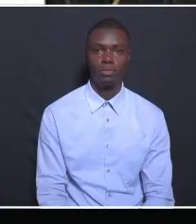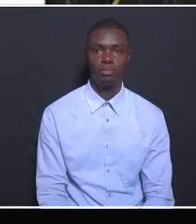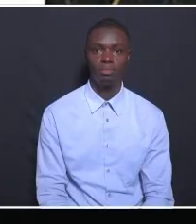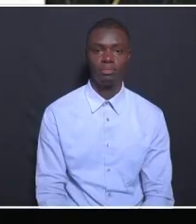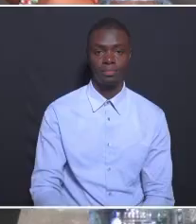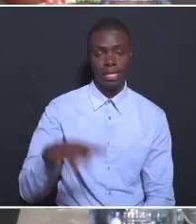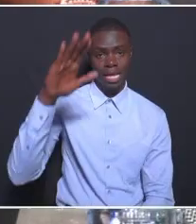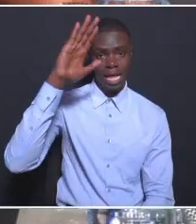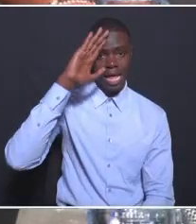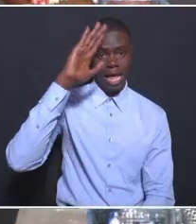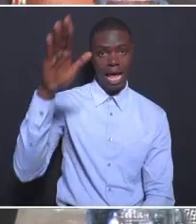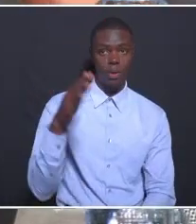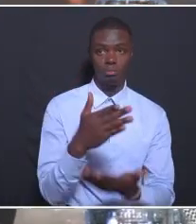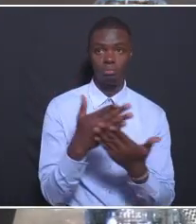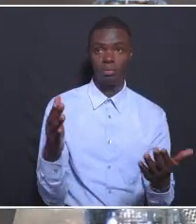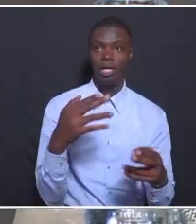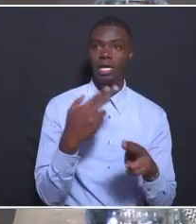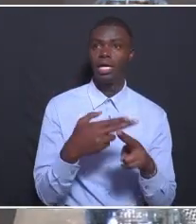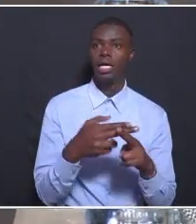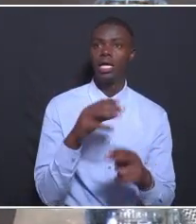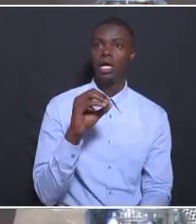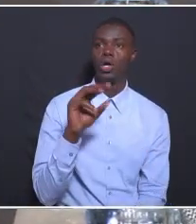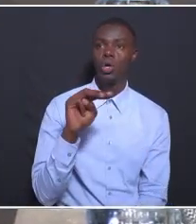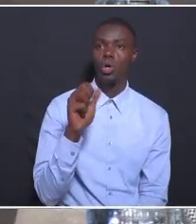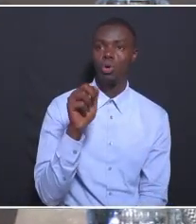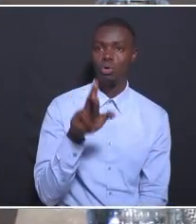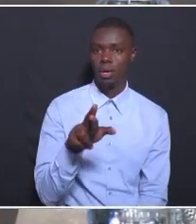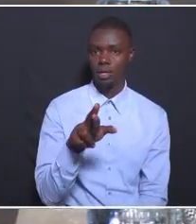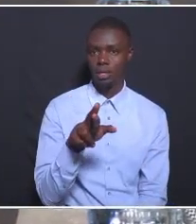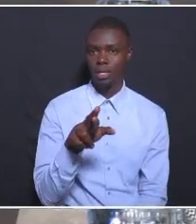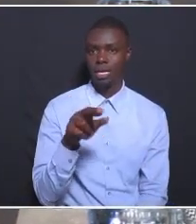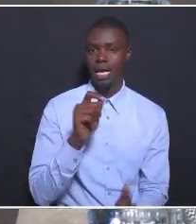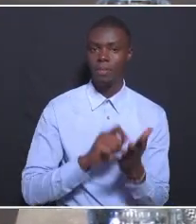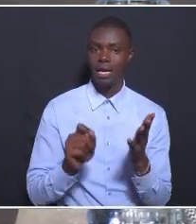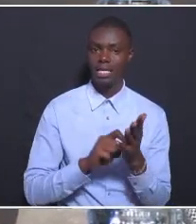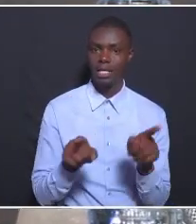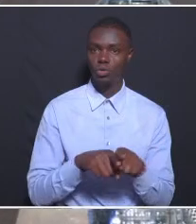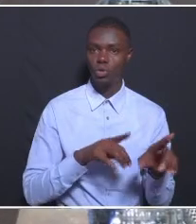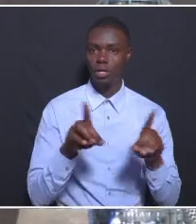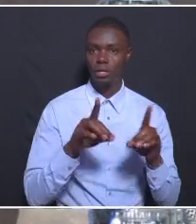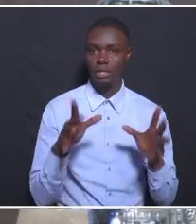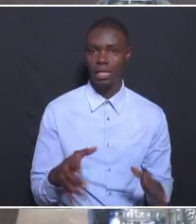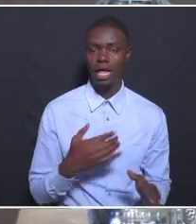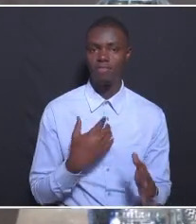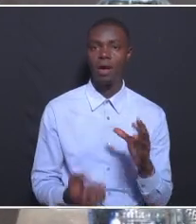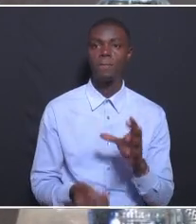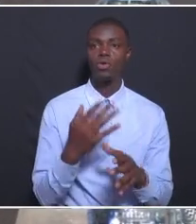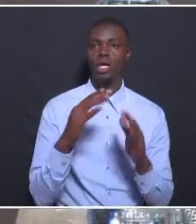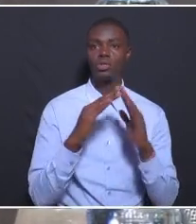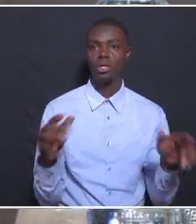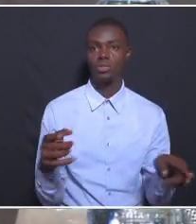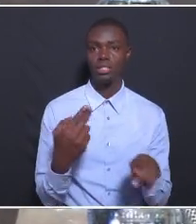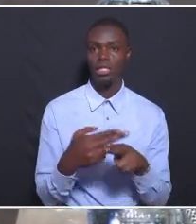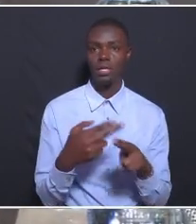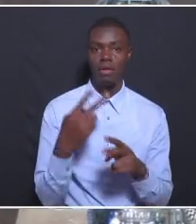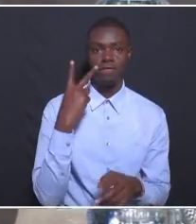Hello, everyone. My name is Omar Hamza, and I am a writer-director. I run a production house called Giza Visuals, where